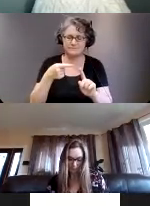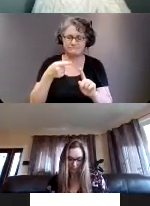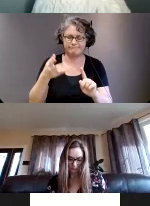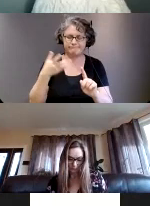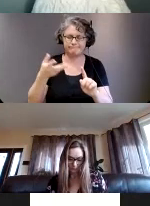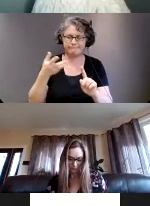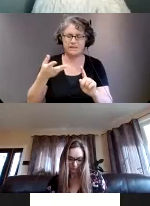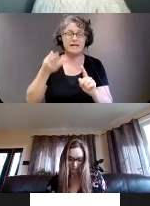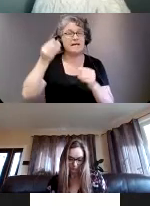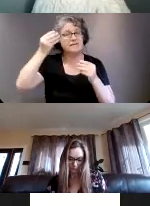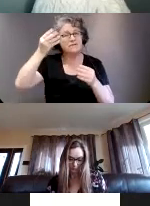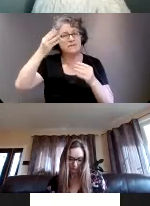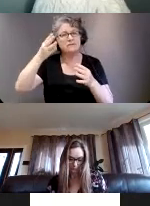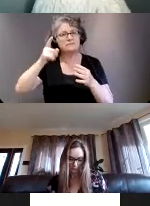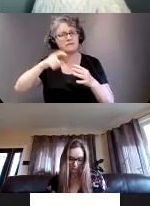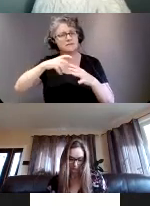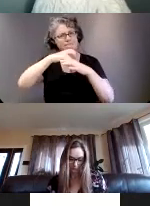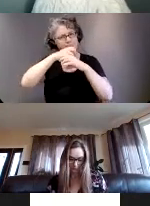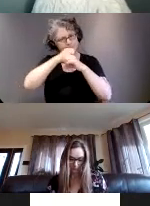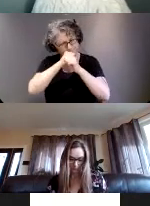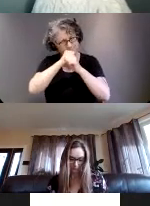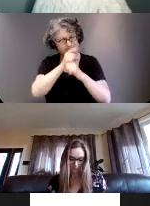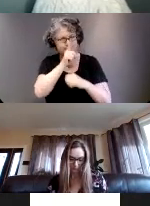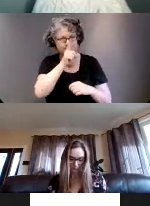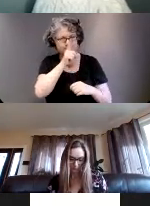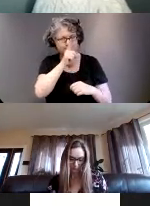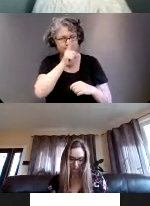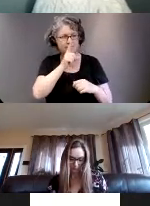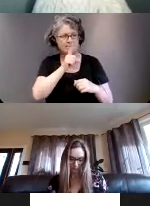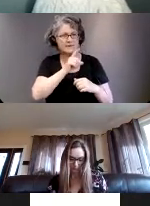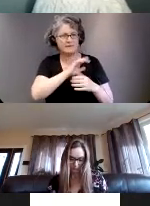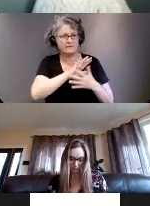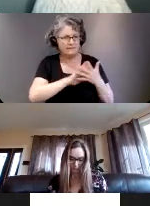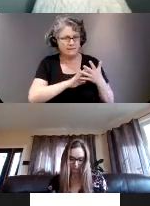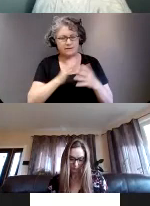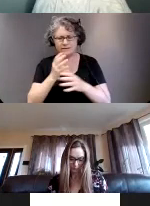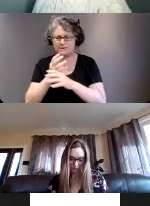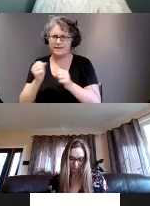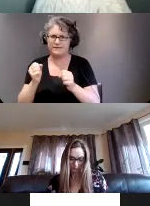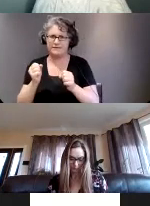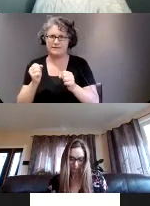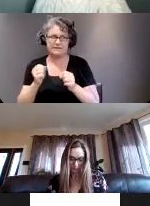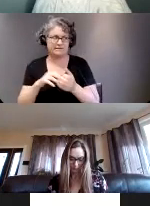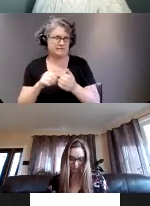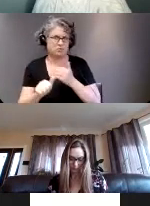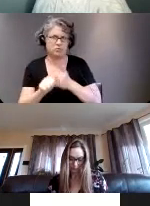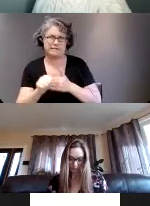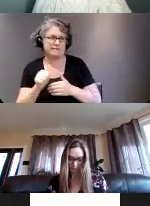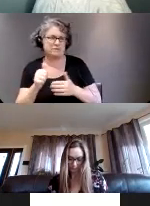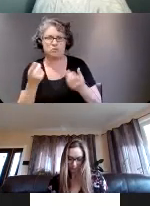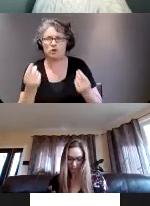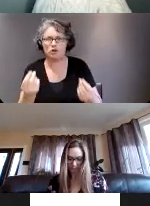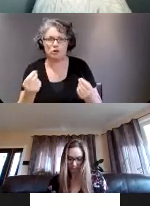the information that needs to be kept confidential, and safety compromise. When working with different